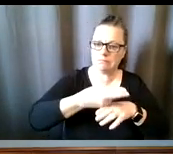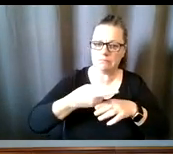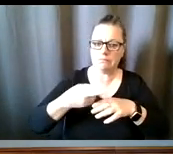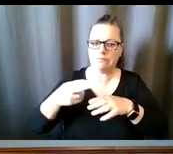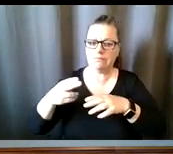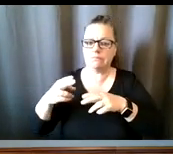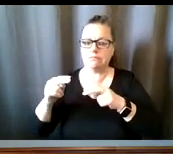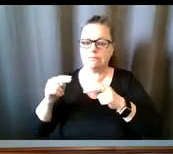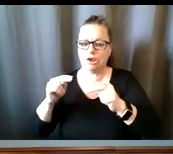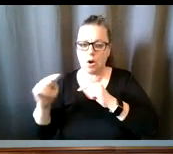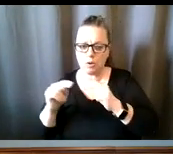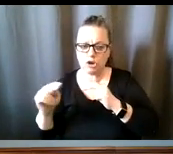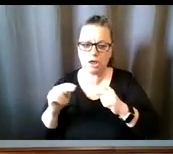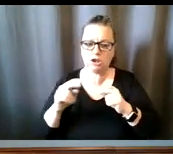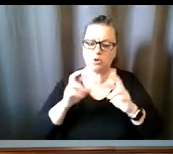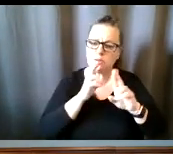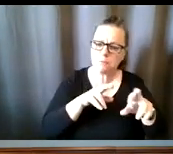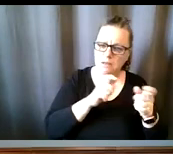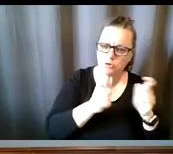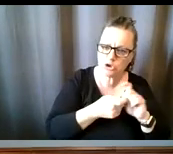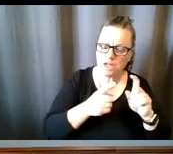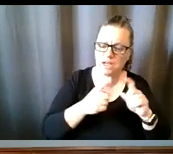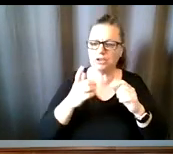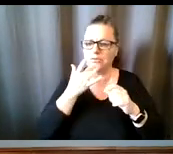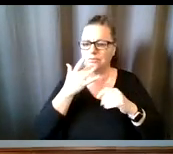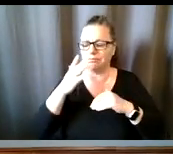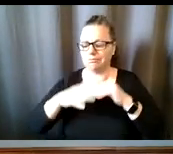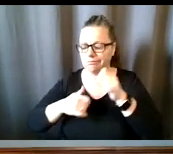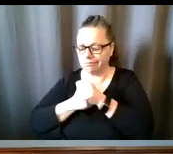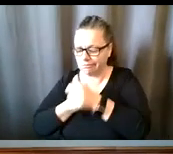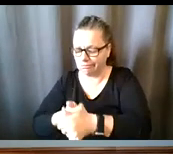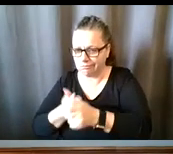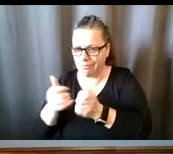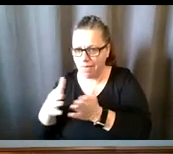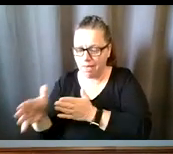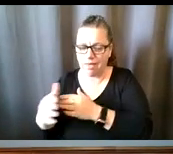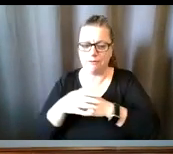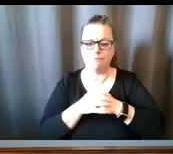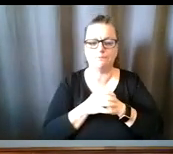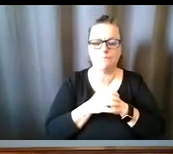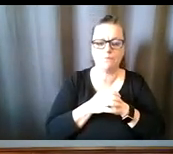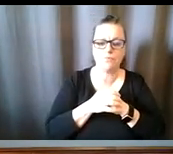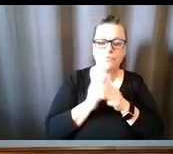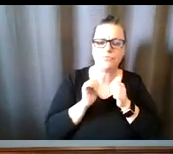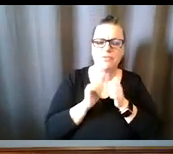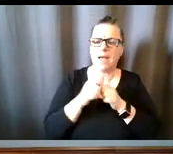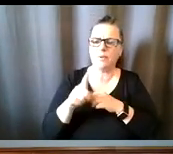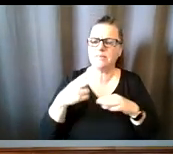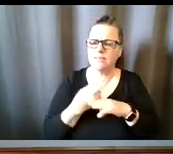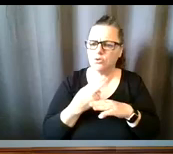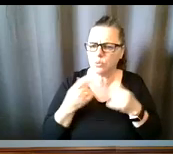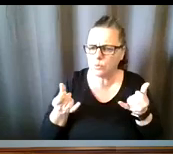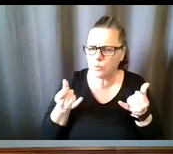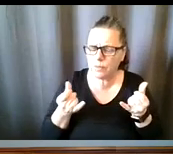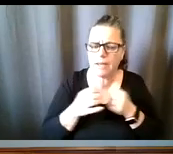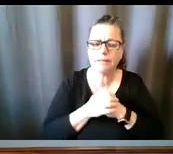change over following a plan. Now, some people want to know, well, what, how is this used today? Well,